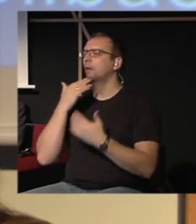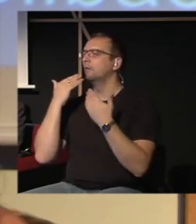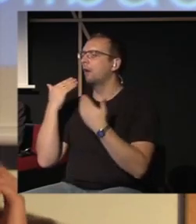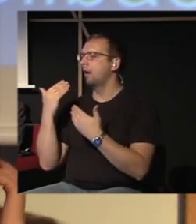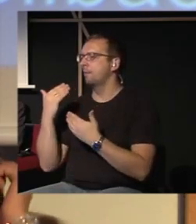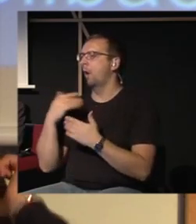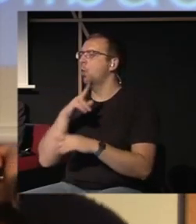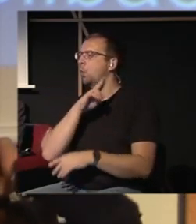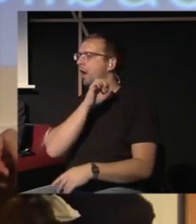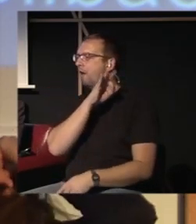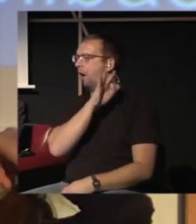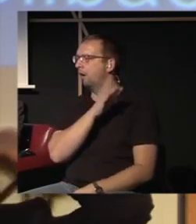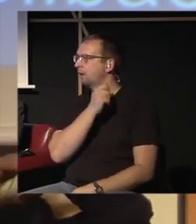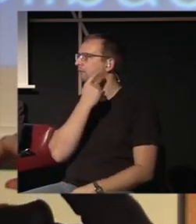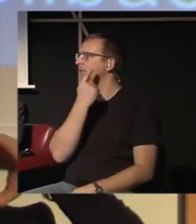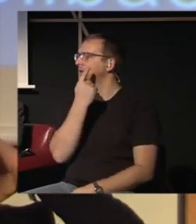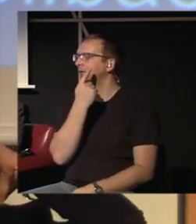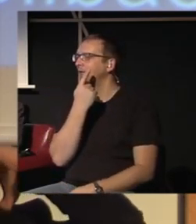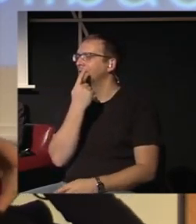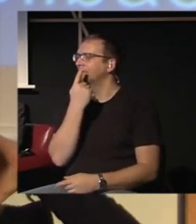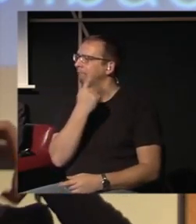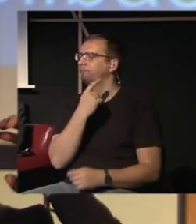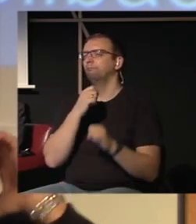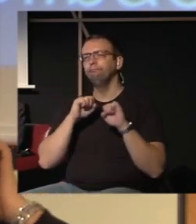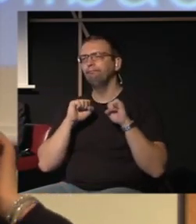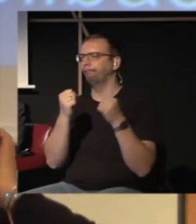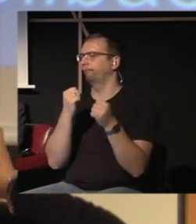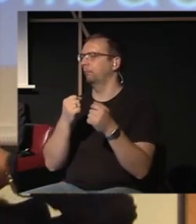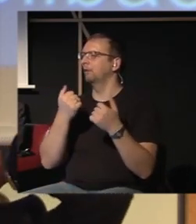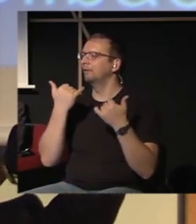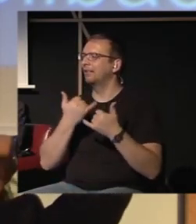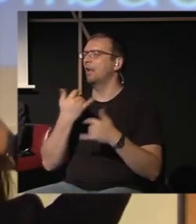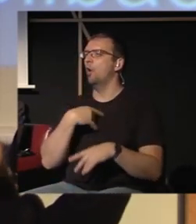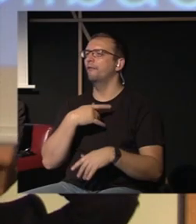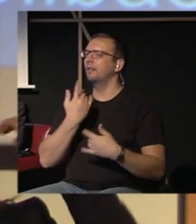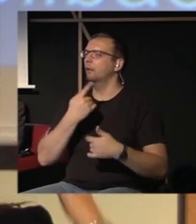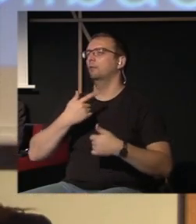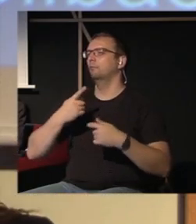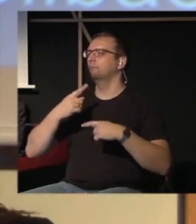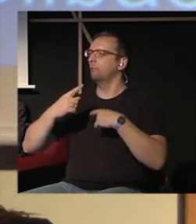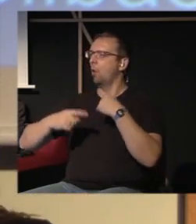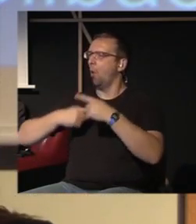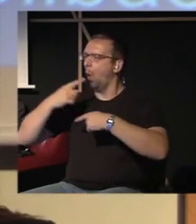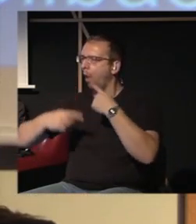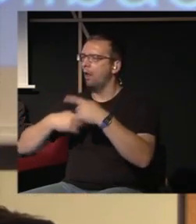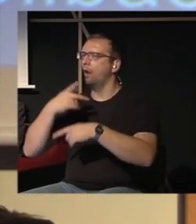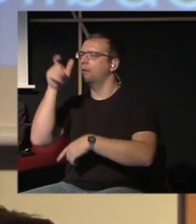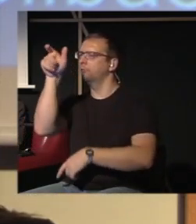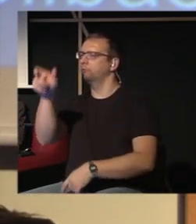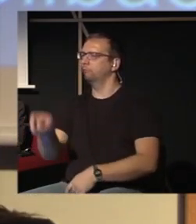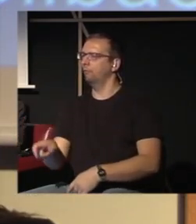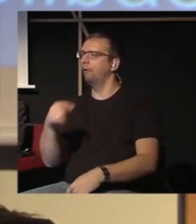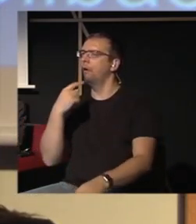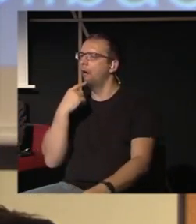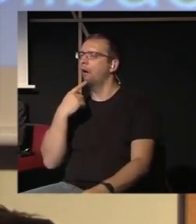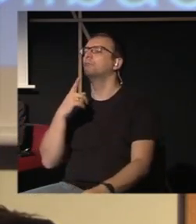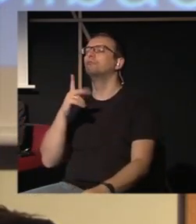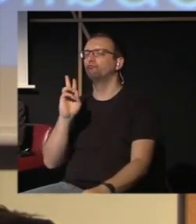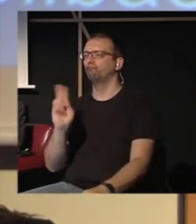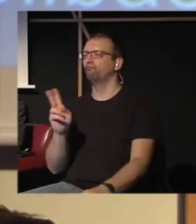disability access officer. We've heard yesterday as well about the infrastructure regulations where UEFA is working on